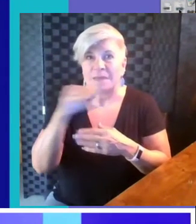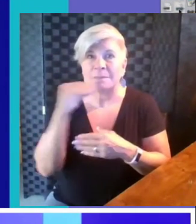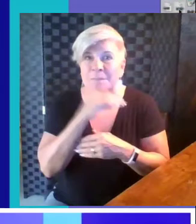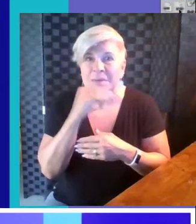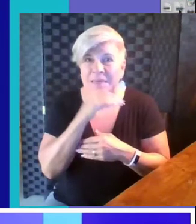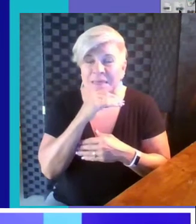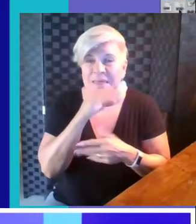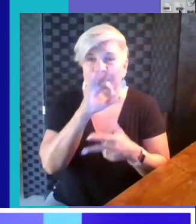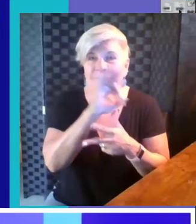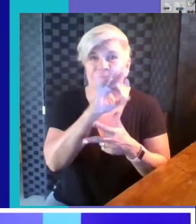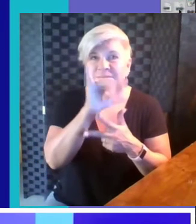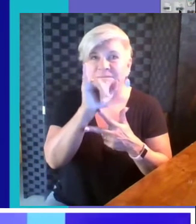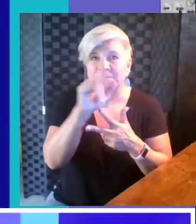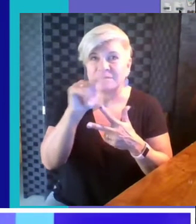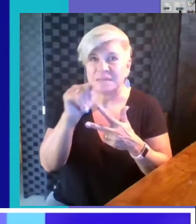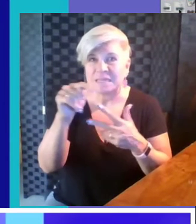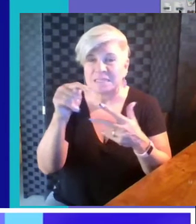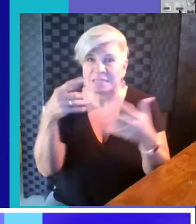f-ib,